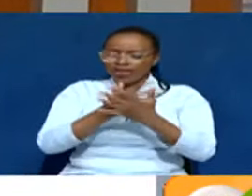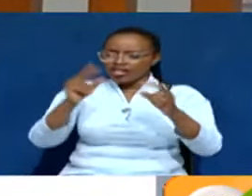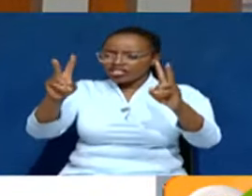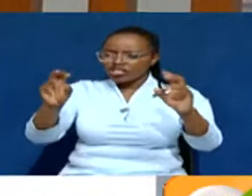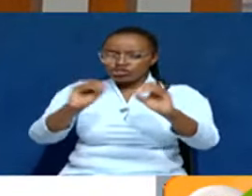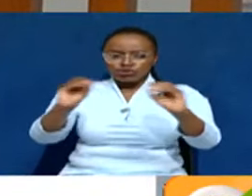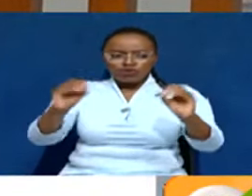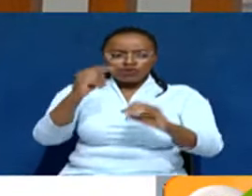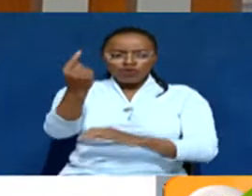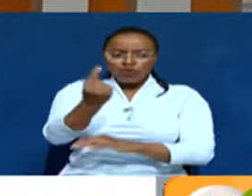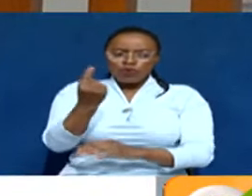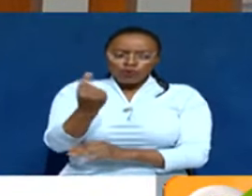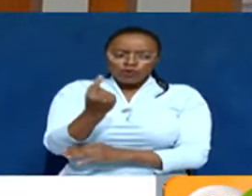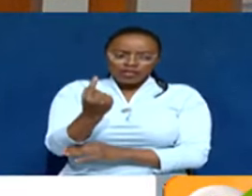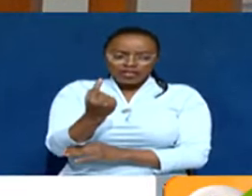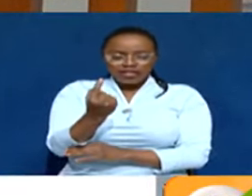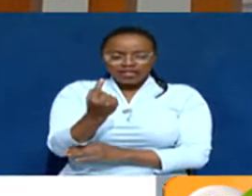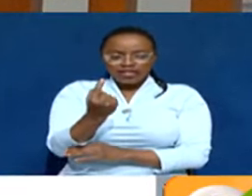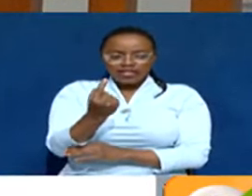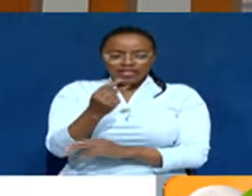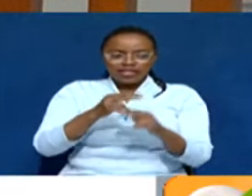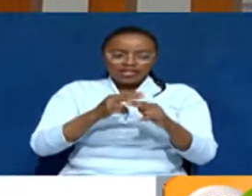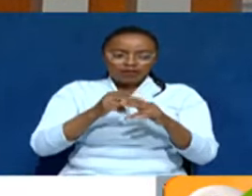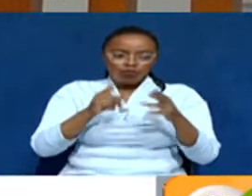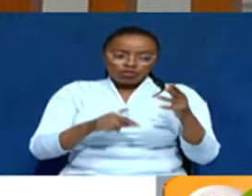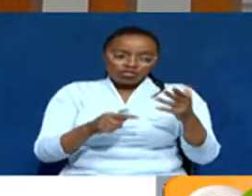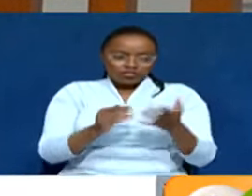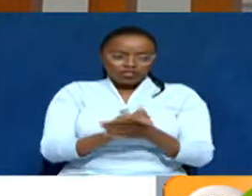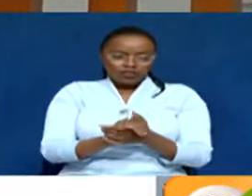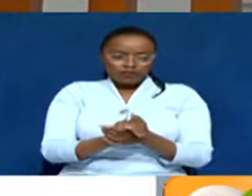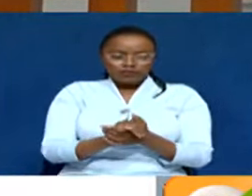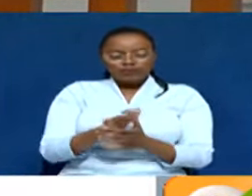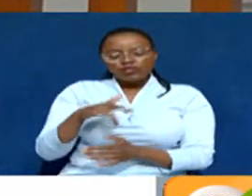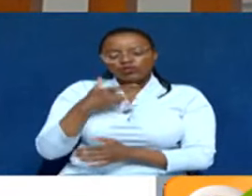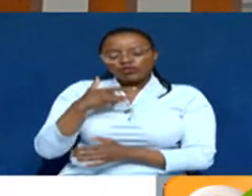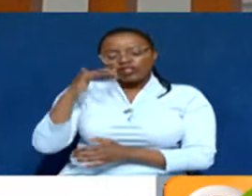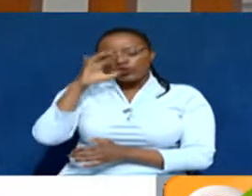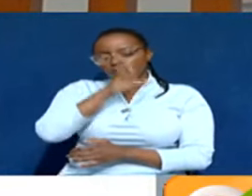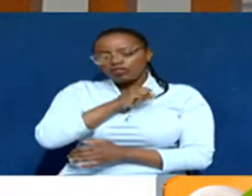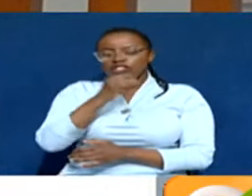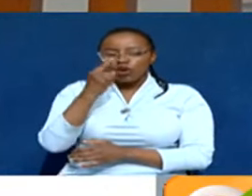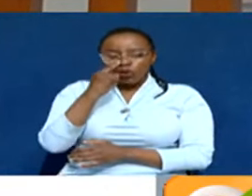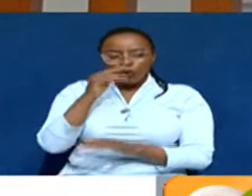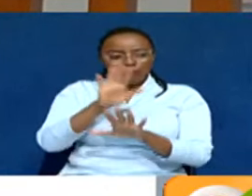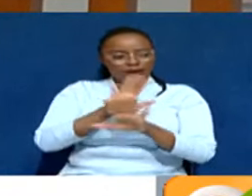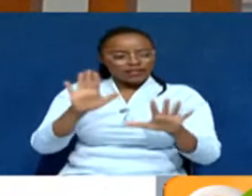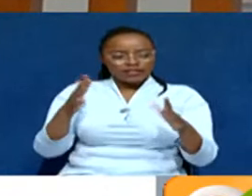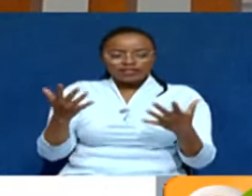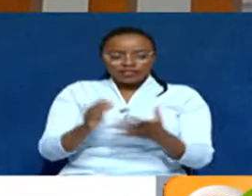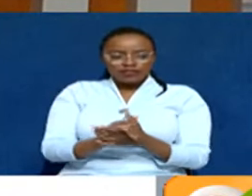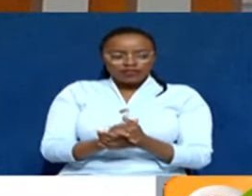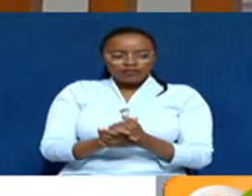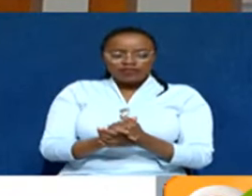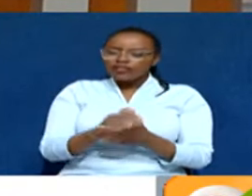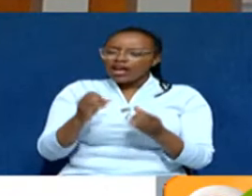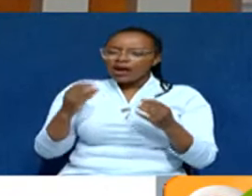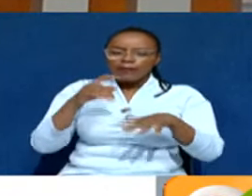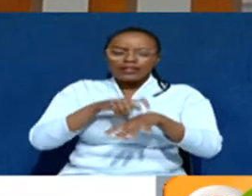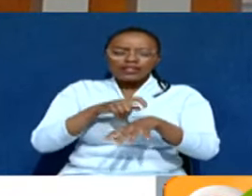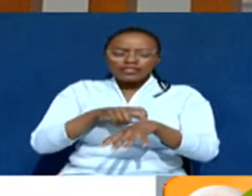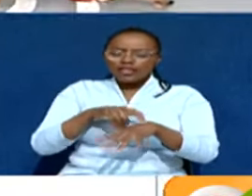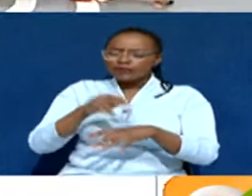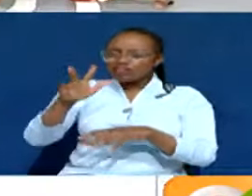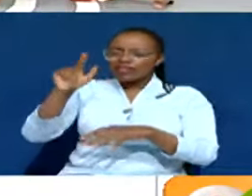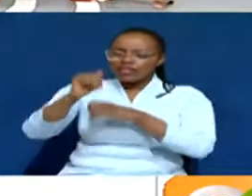issues. Apart from what we call homesick. That's it. That's it. All. How many times did you come home in